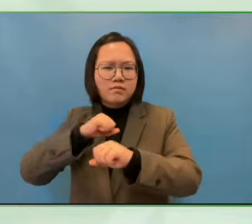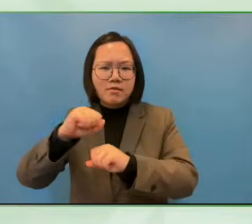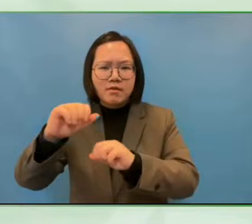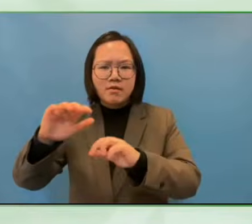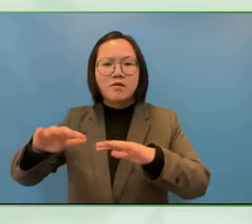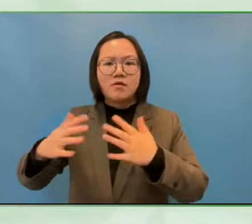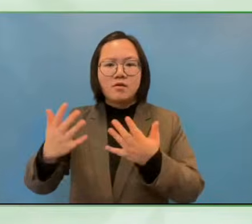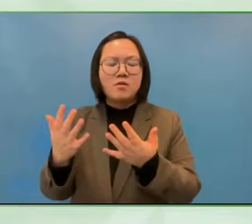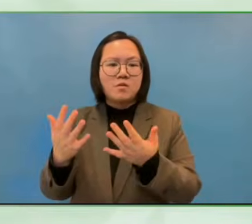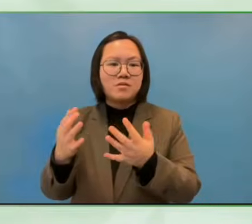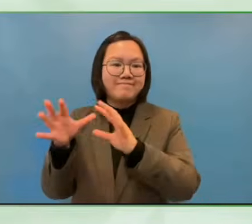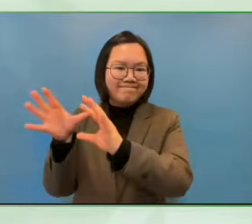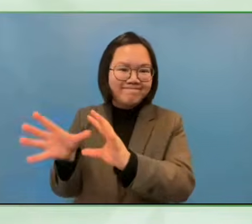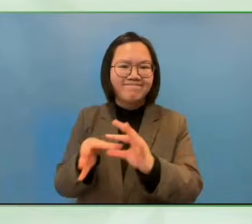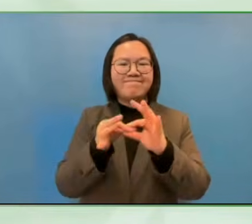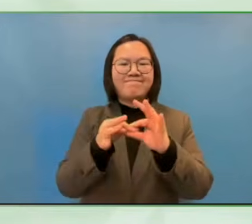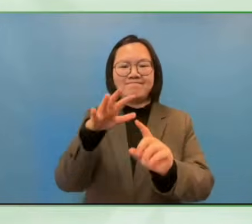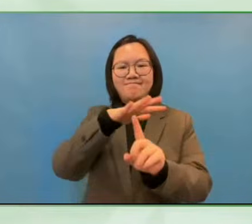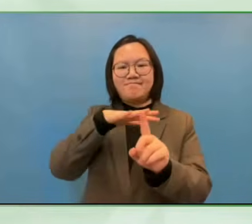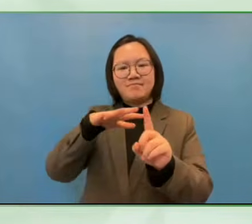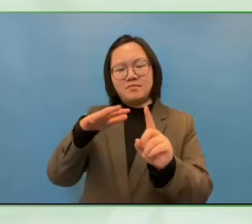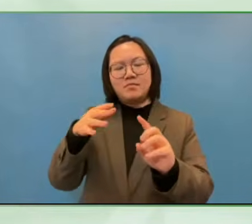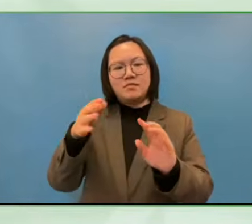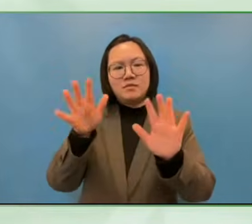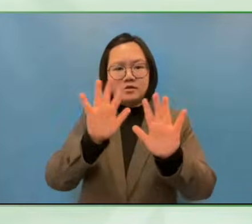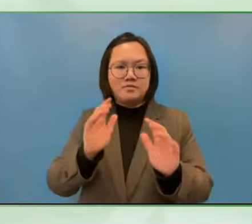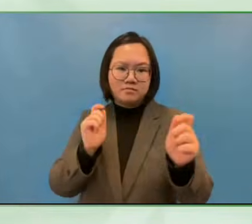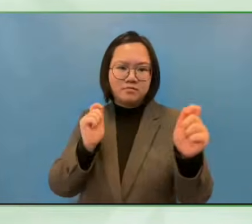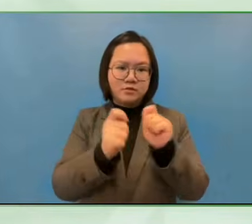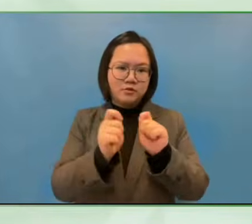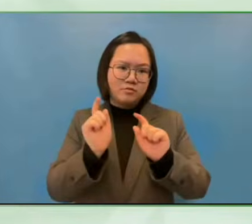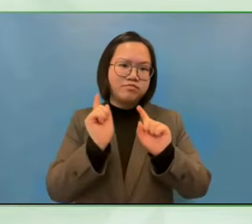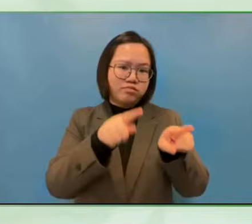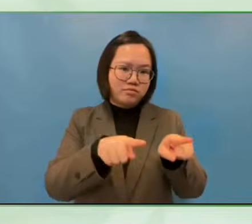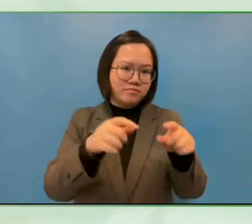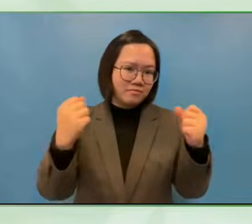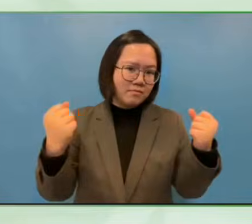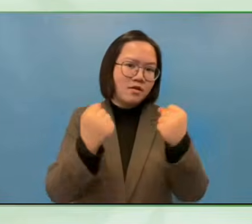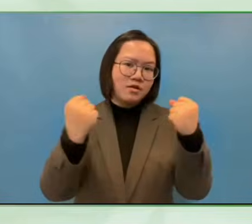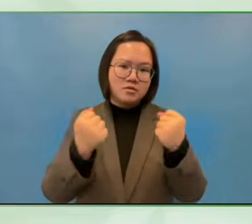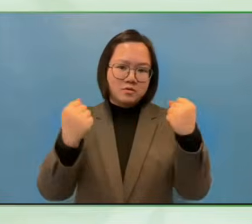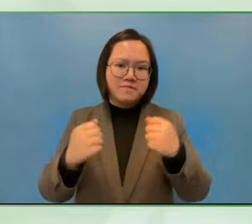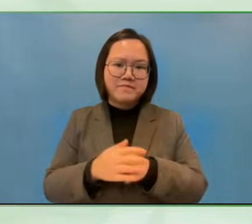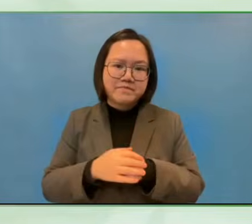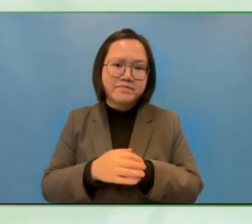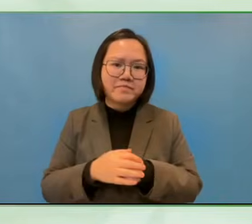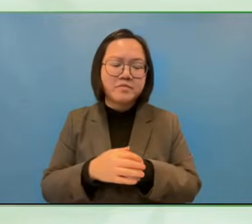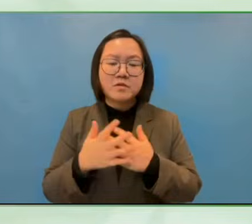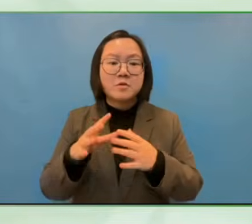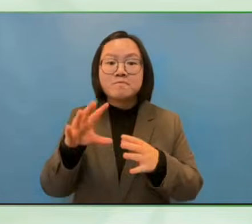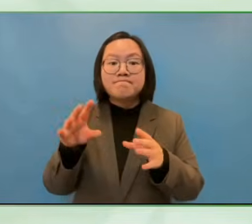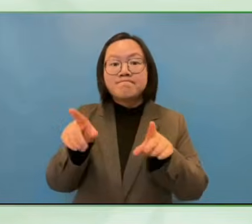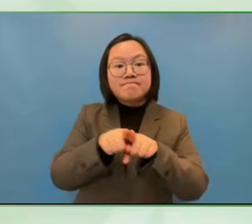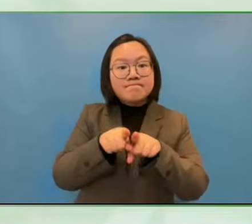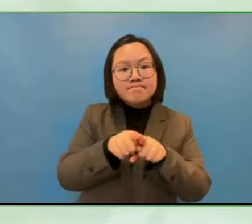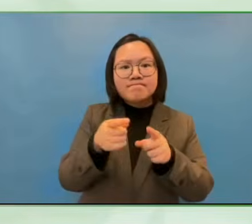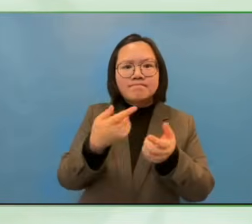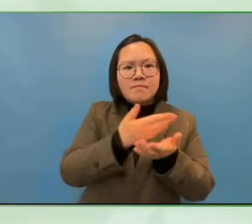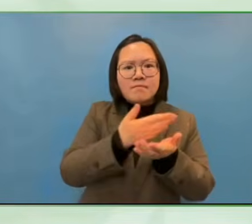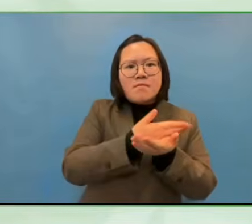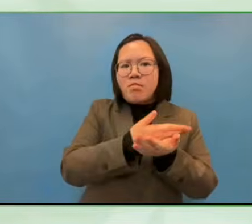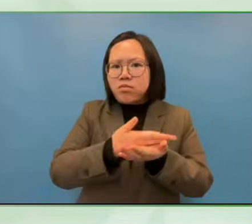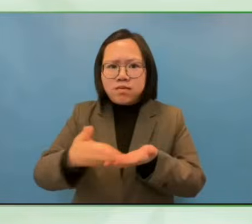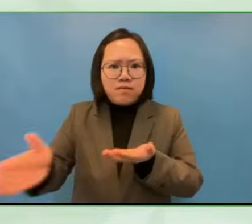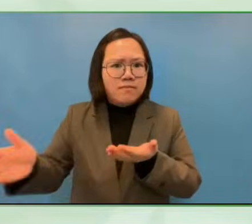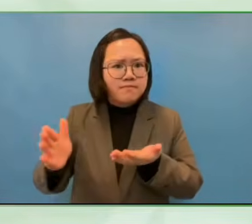that people with disabilities are not included in these discussions, both in violation of the CRPD Article 4 and